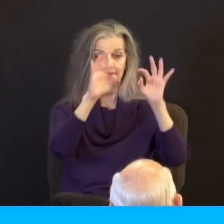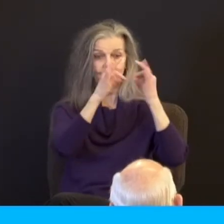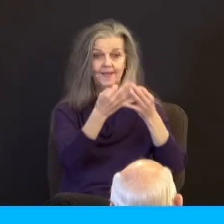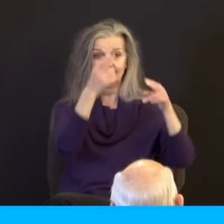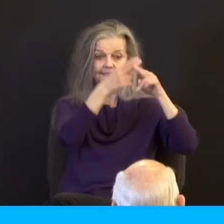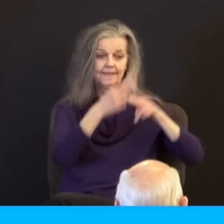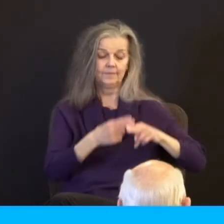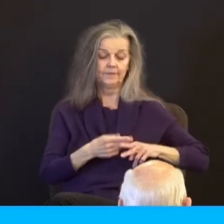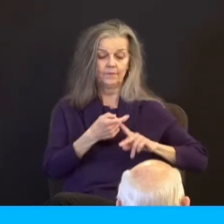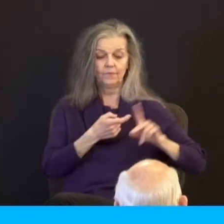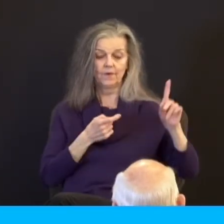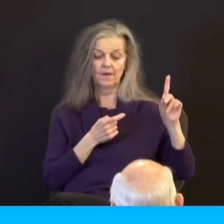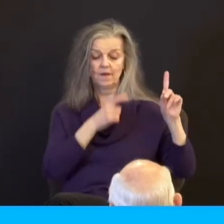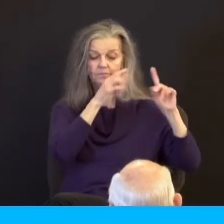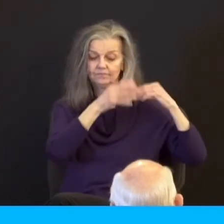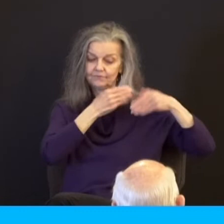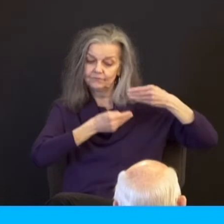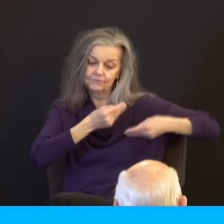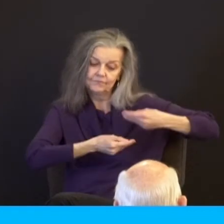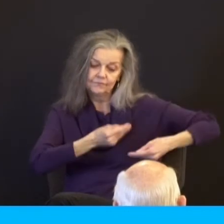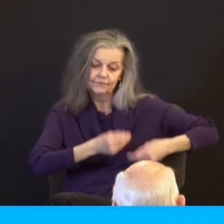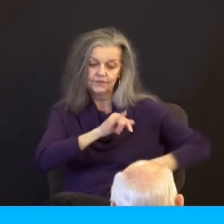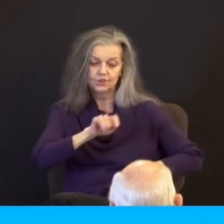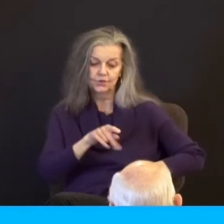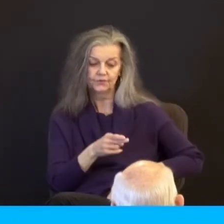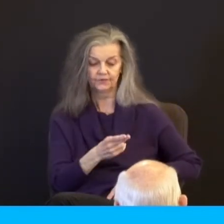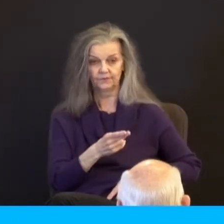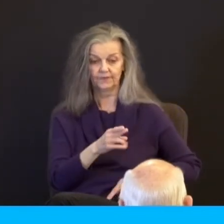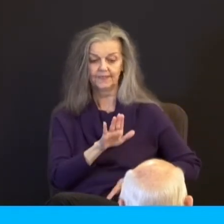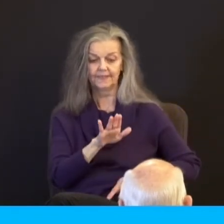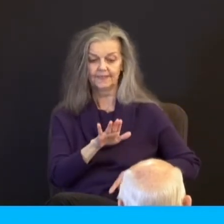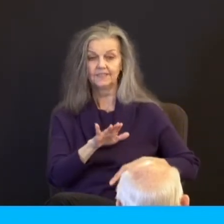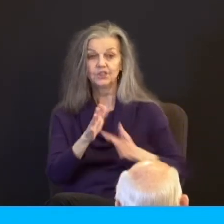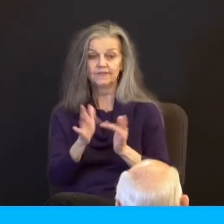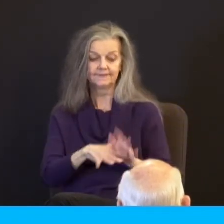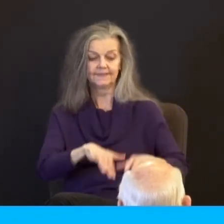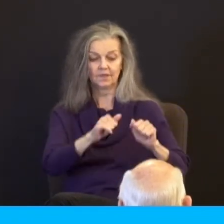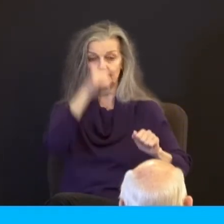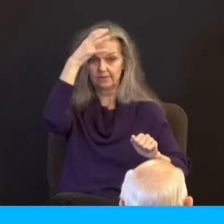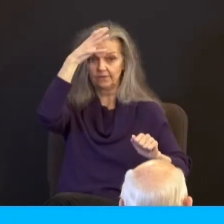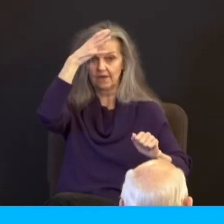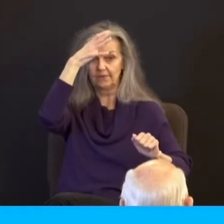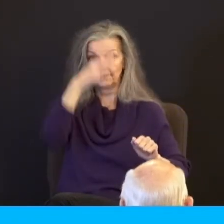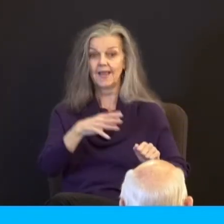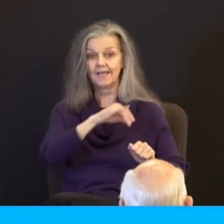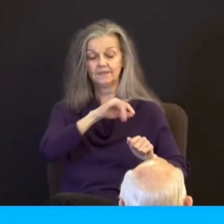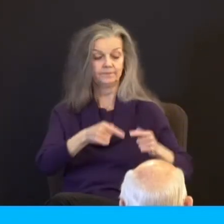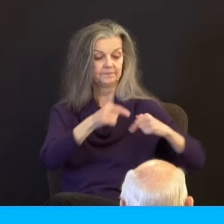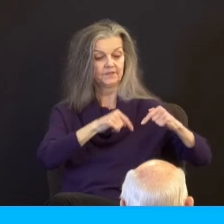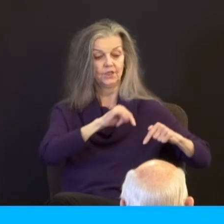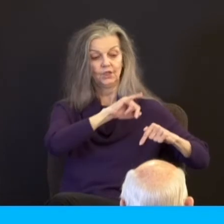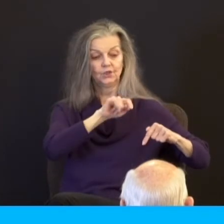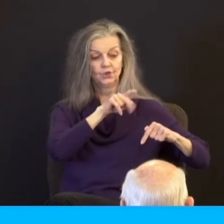you from the bloodline down to Joseph, his adoptive father. And Judah, Tamar,